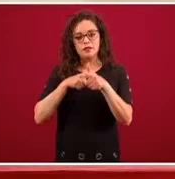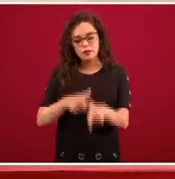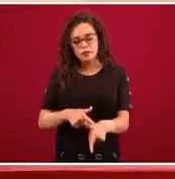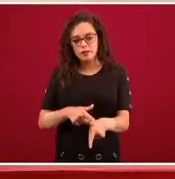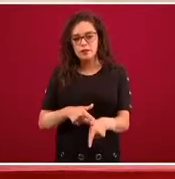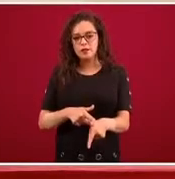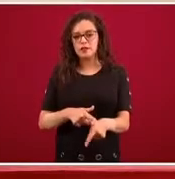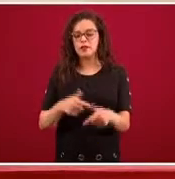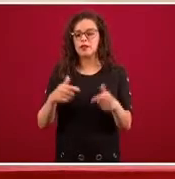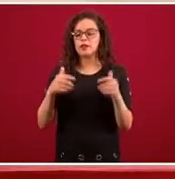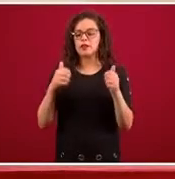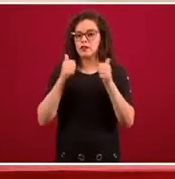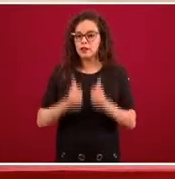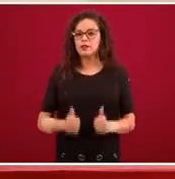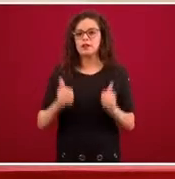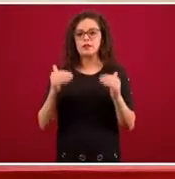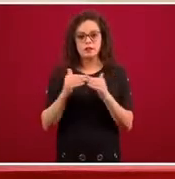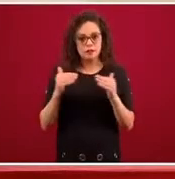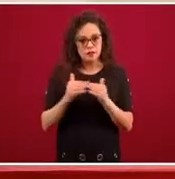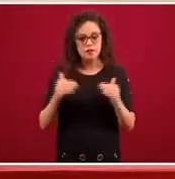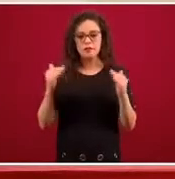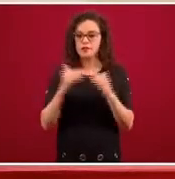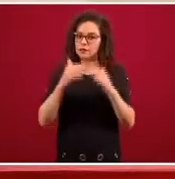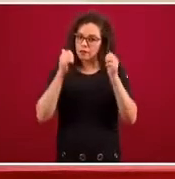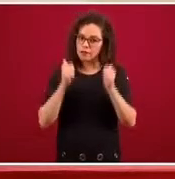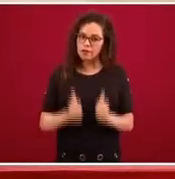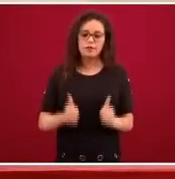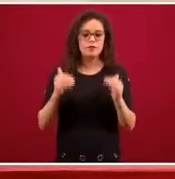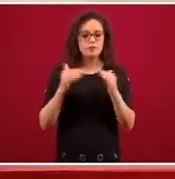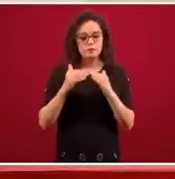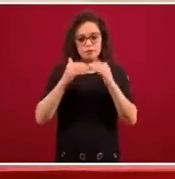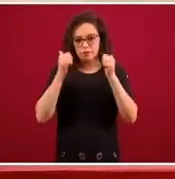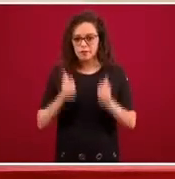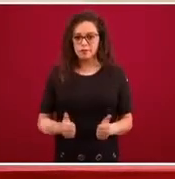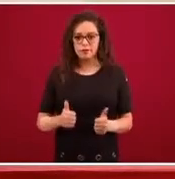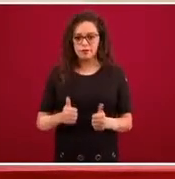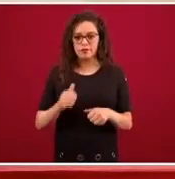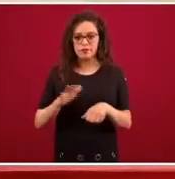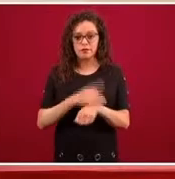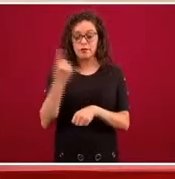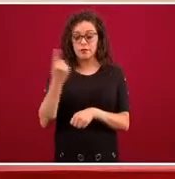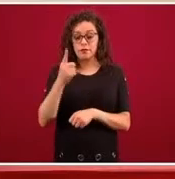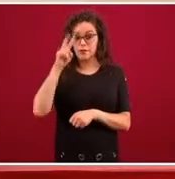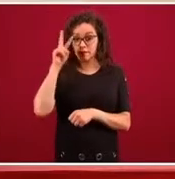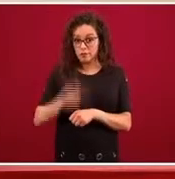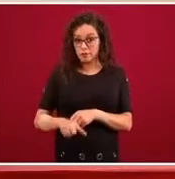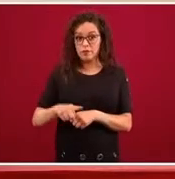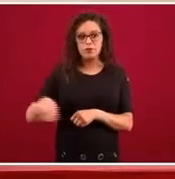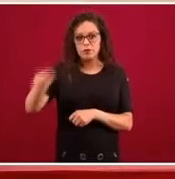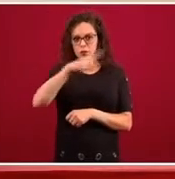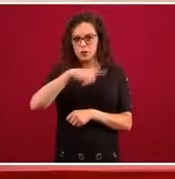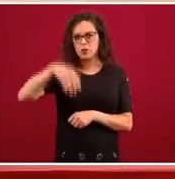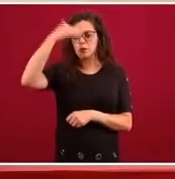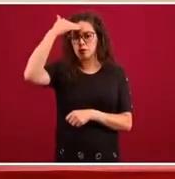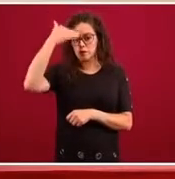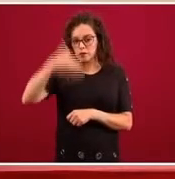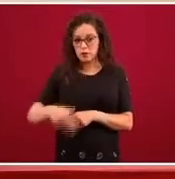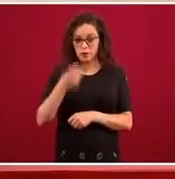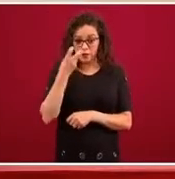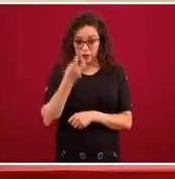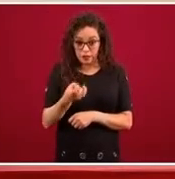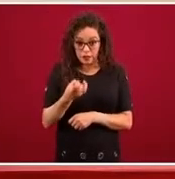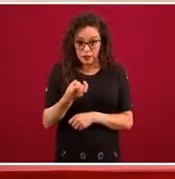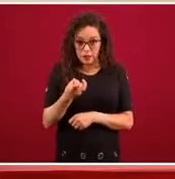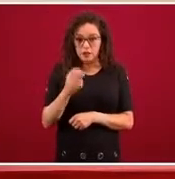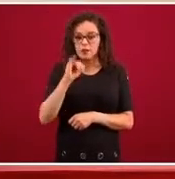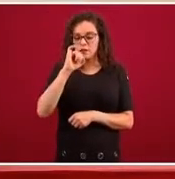happening, and it's happening faster and faster. This is no surprise to anyone. This is exactly what we knew was going to happen as